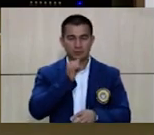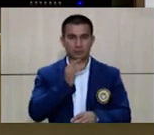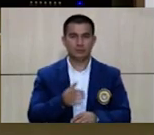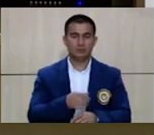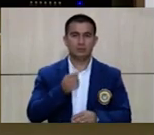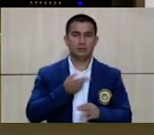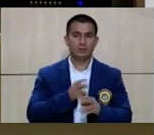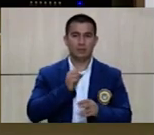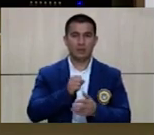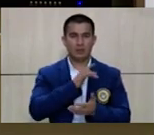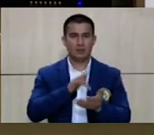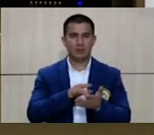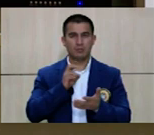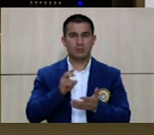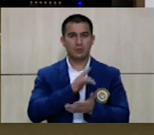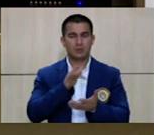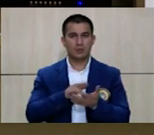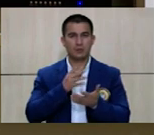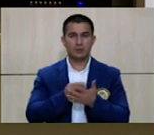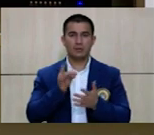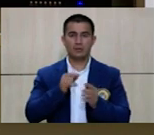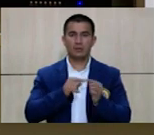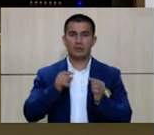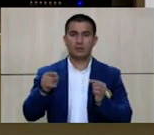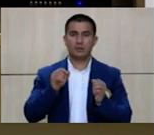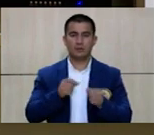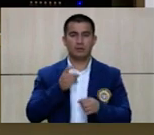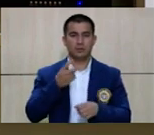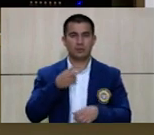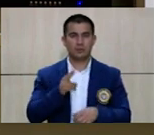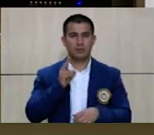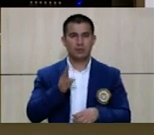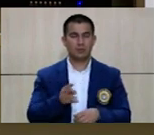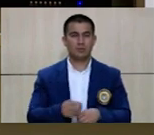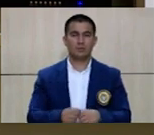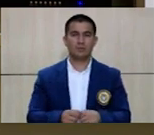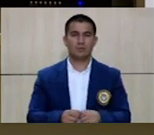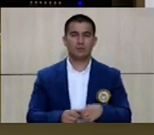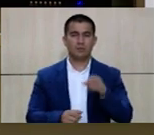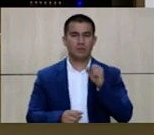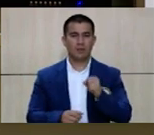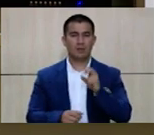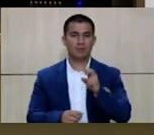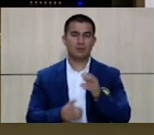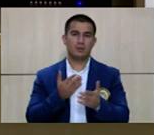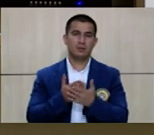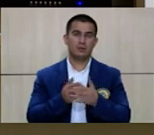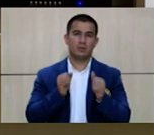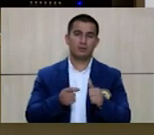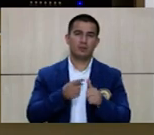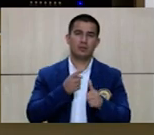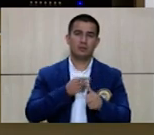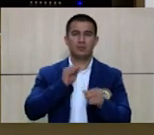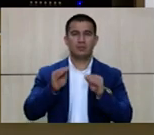A shahardan B shahargacha bo'lgan masofa 120 km ekan. A B sizga yoqmasa, istalgan shahar